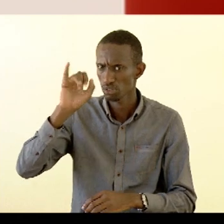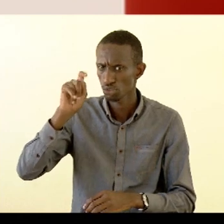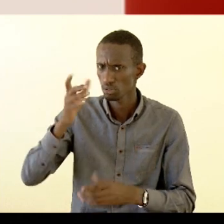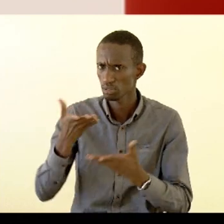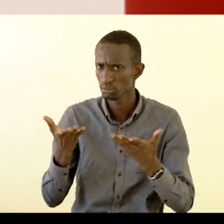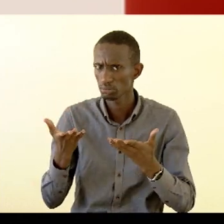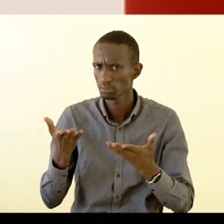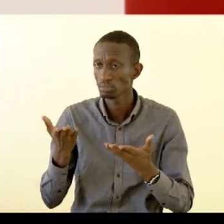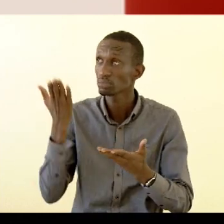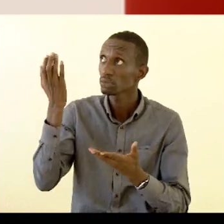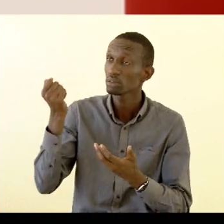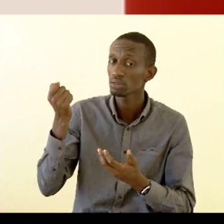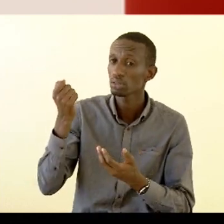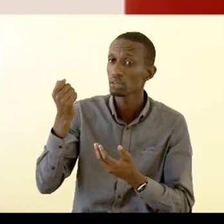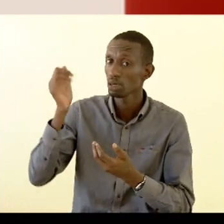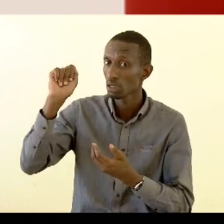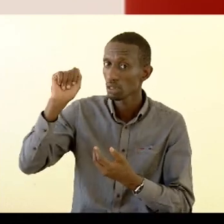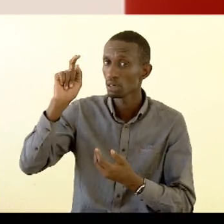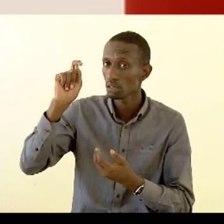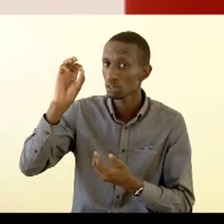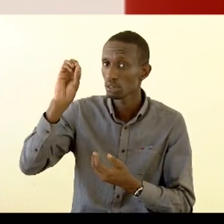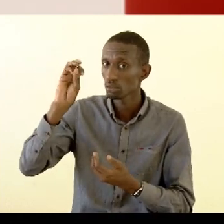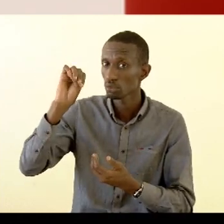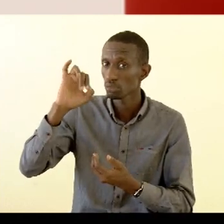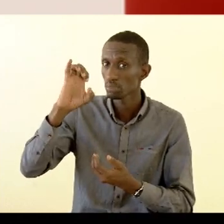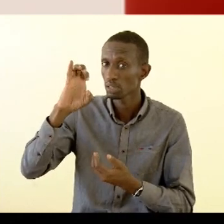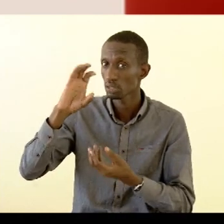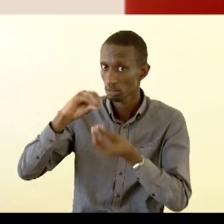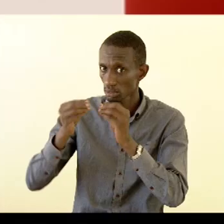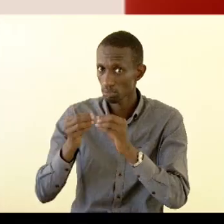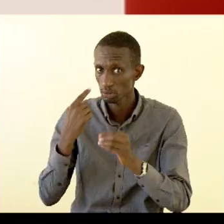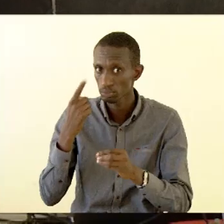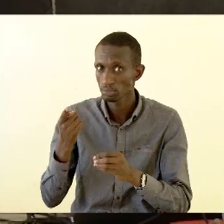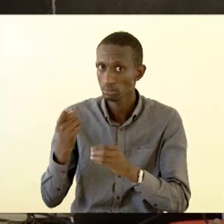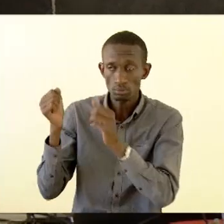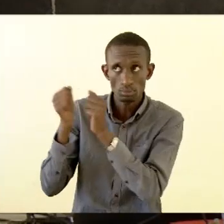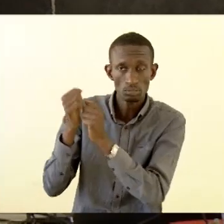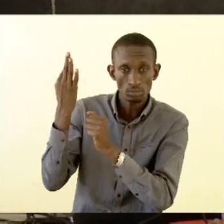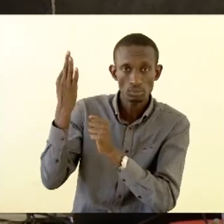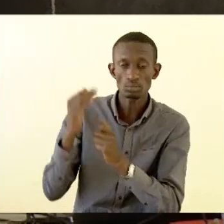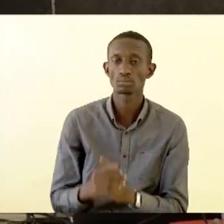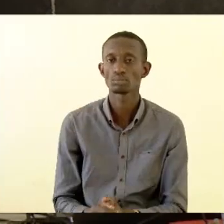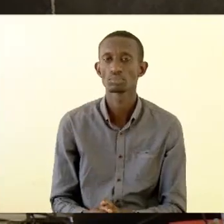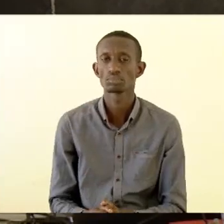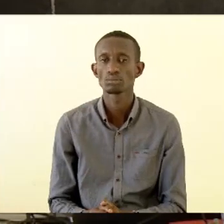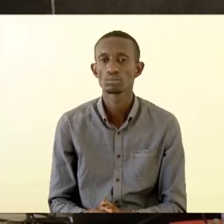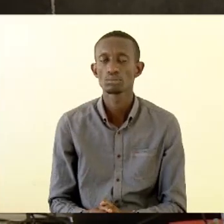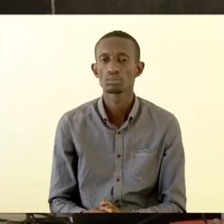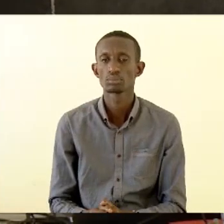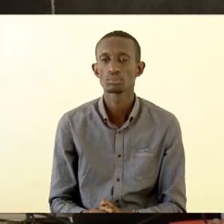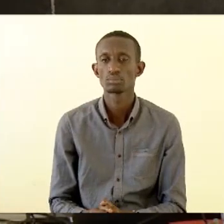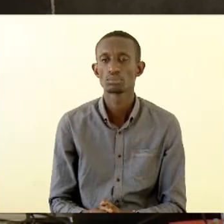Here we have the atomic number. This 13. Remember, the elements, we represent them like this. It